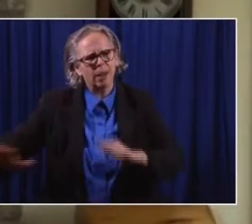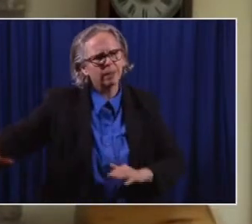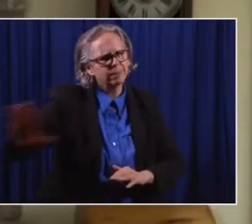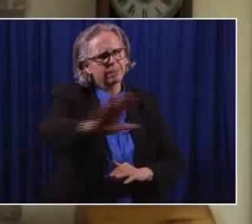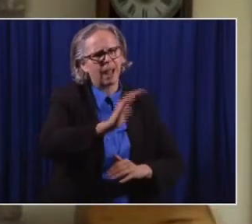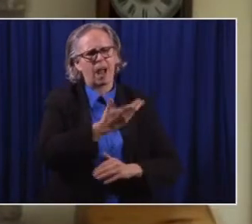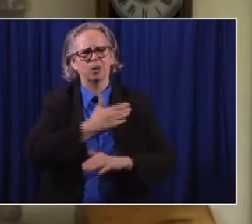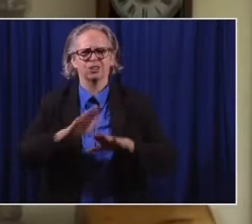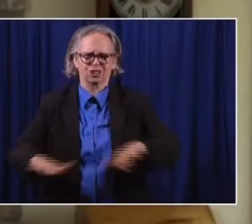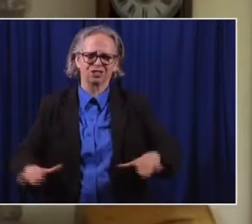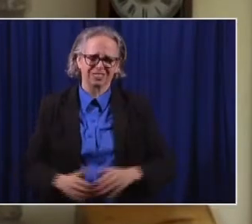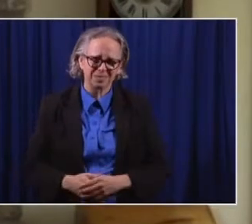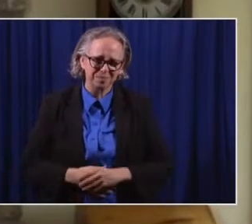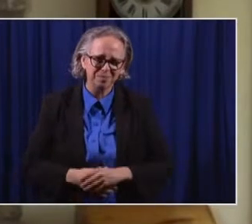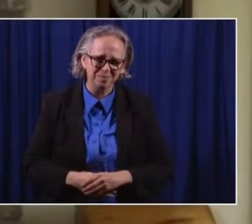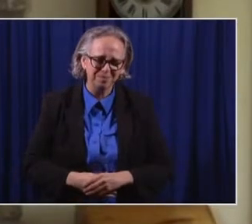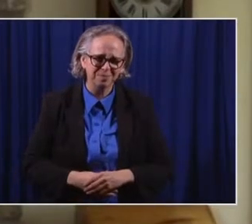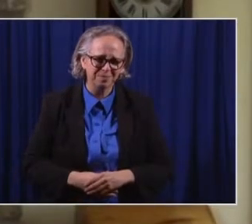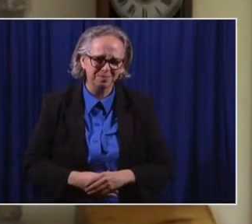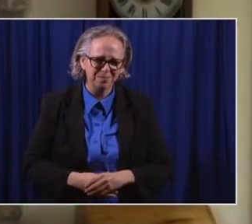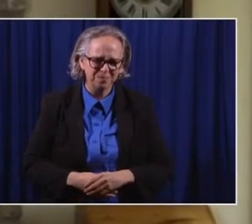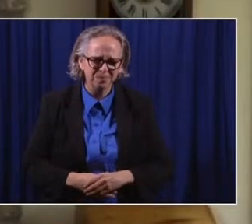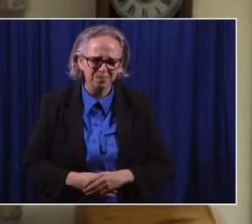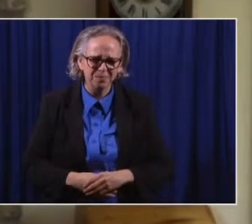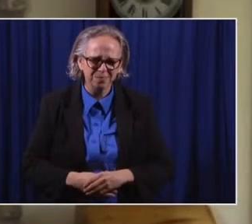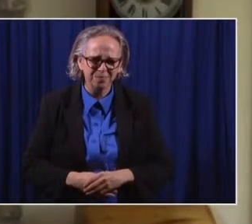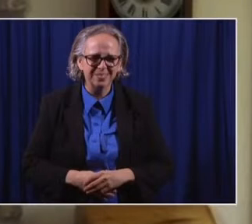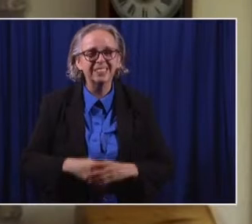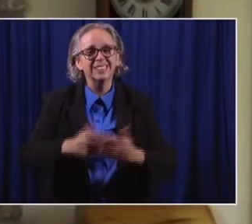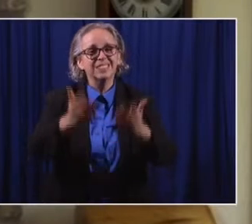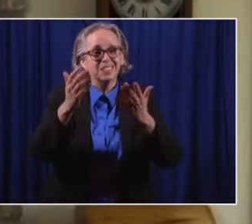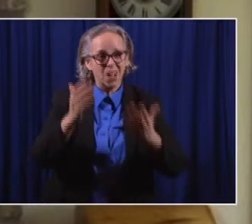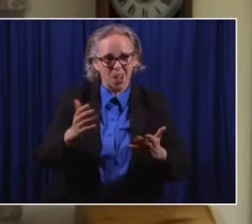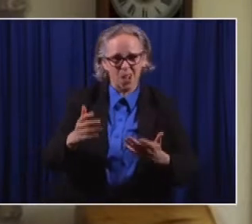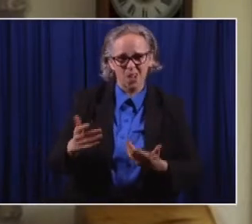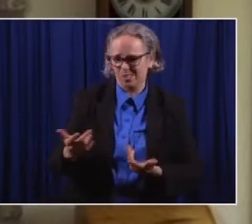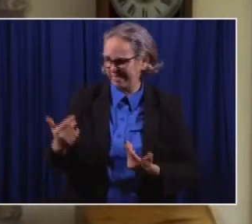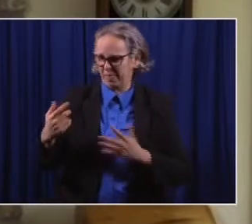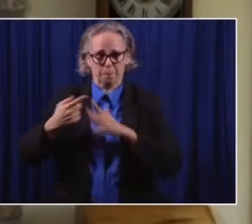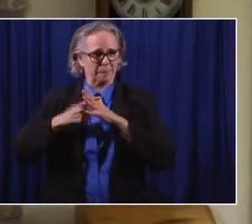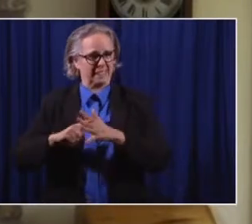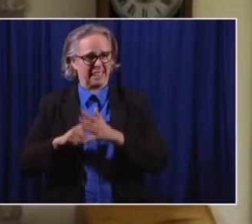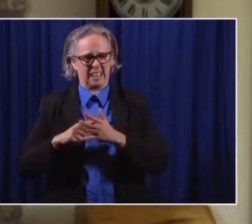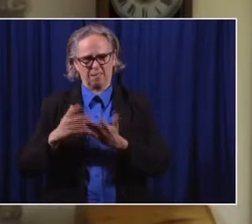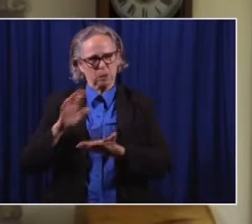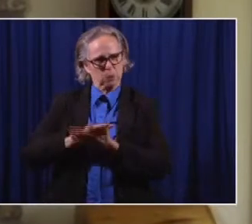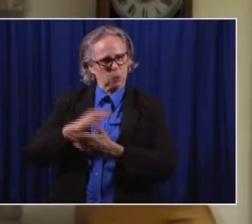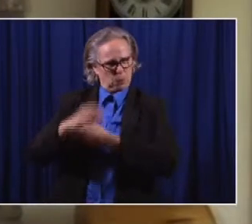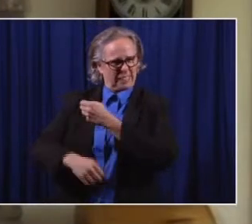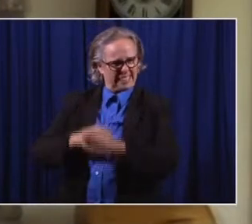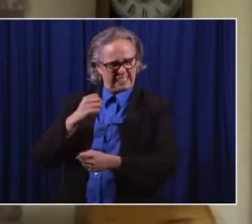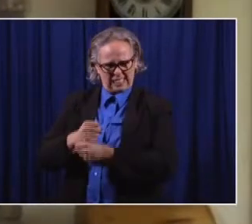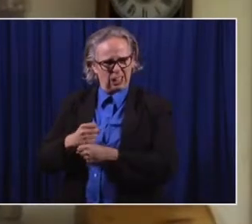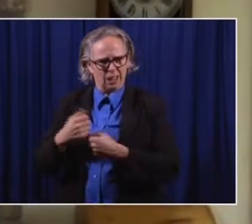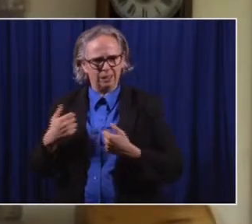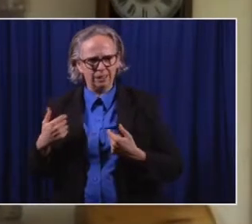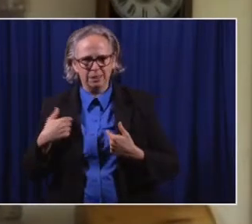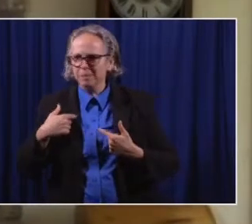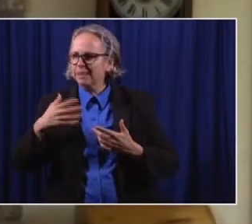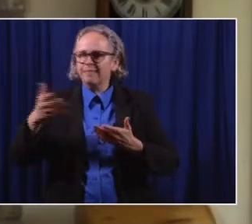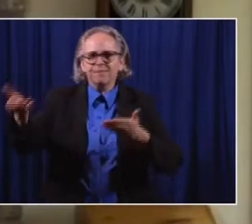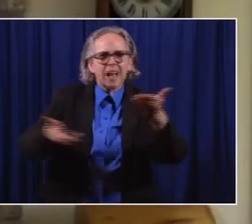As we have been doing since the start of the year, we're inviting superintendents in. Joining us today is